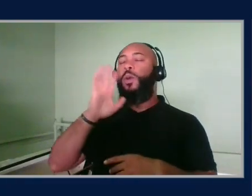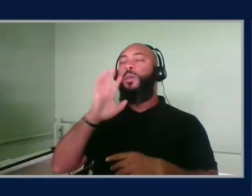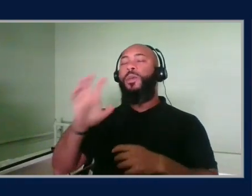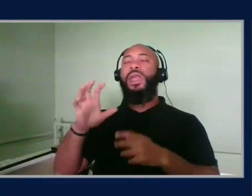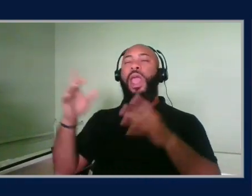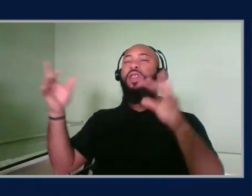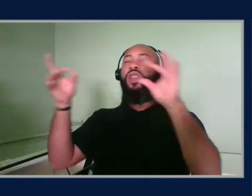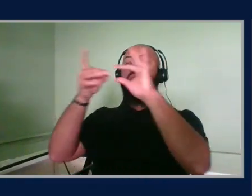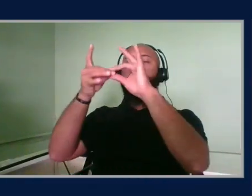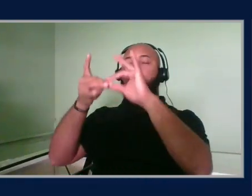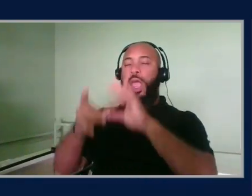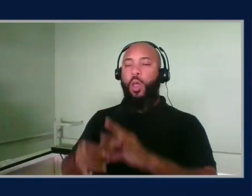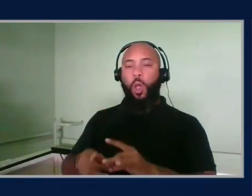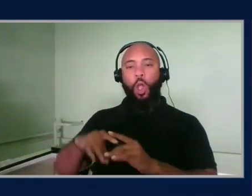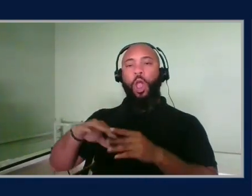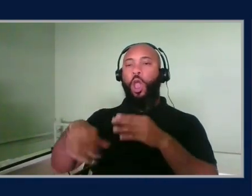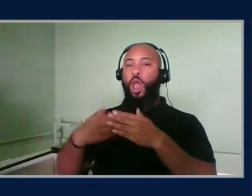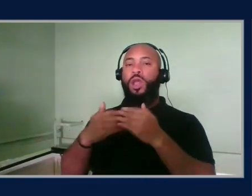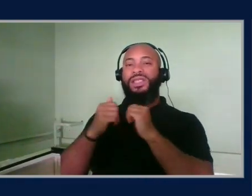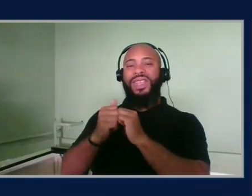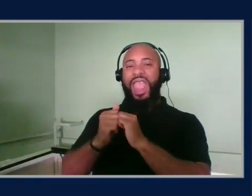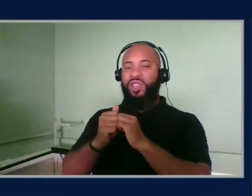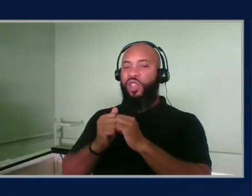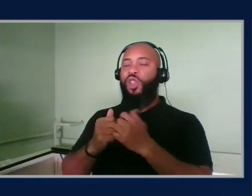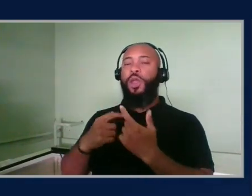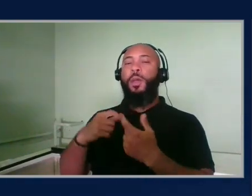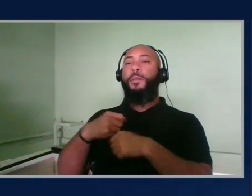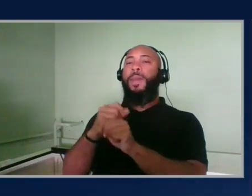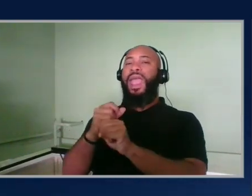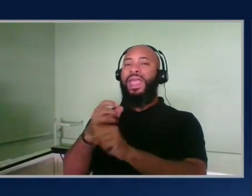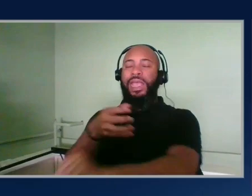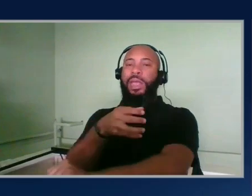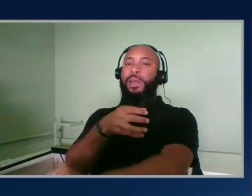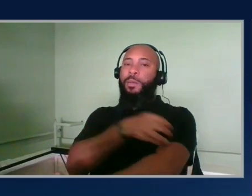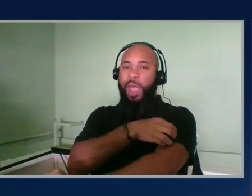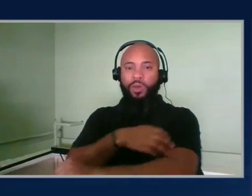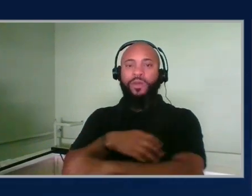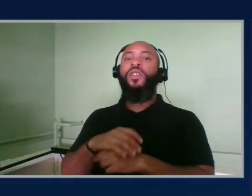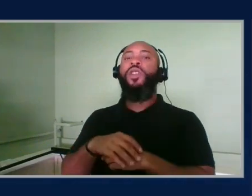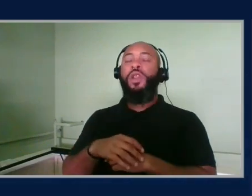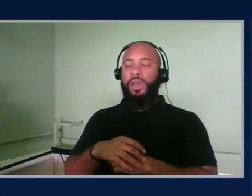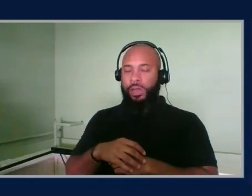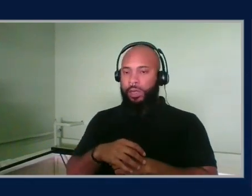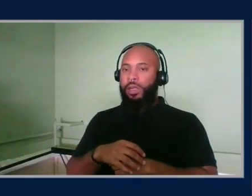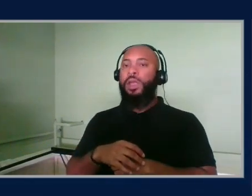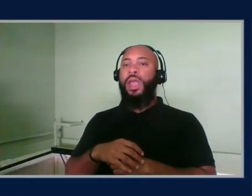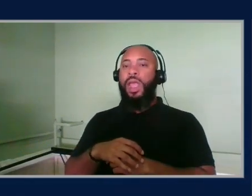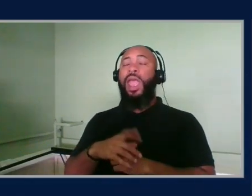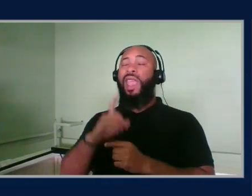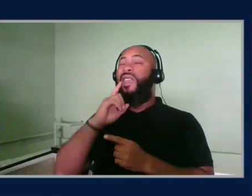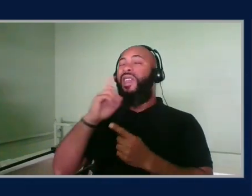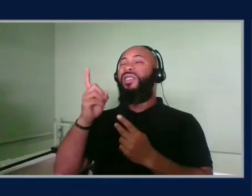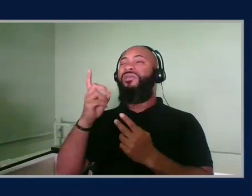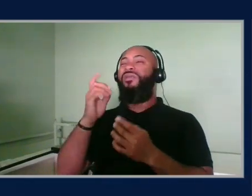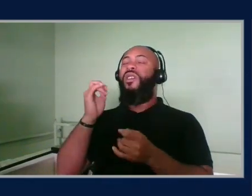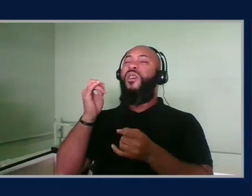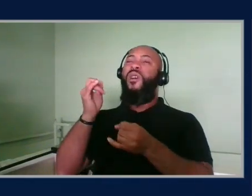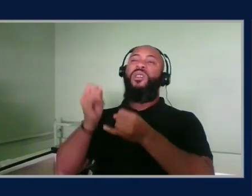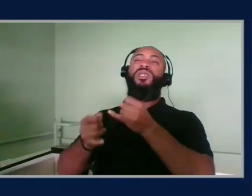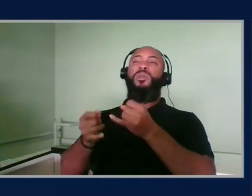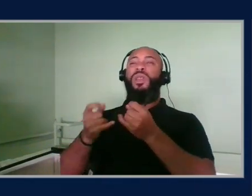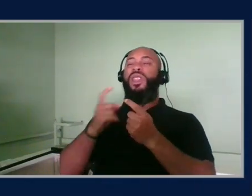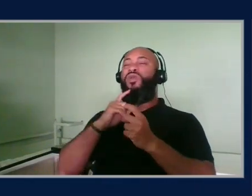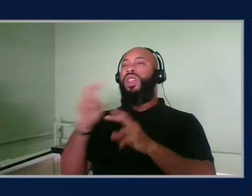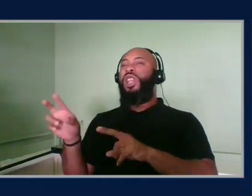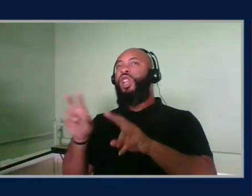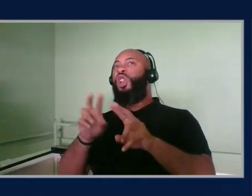really making it robust and, you know, ultimately looking at is it